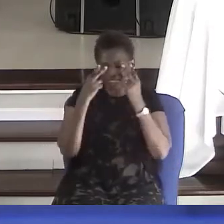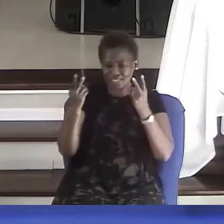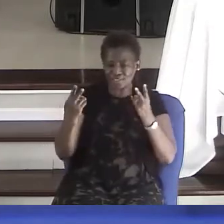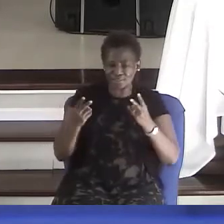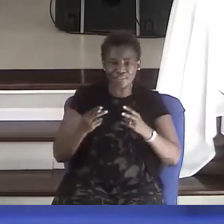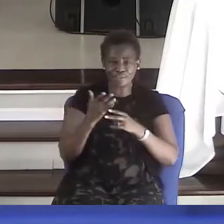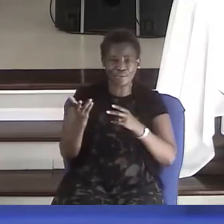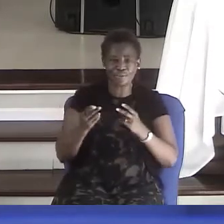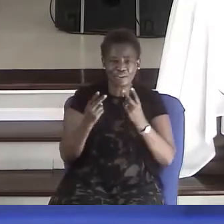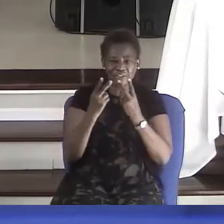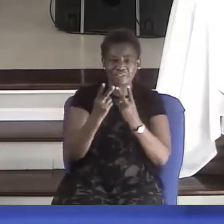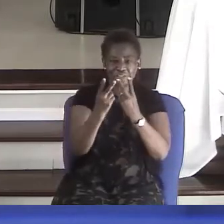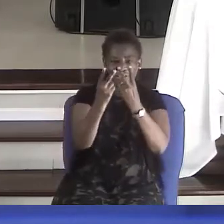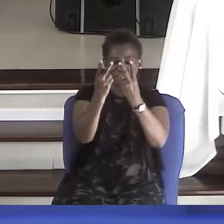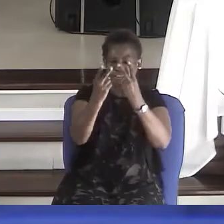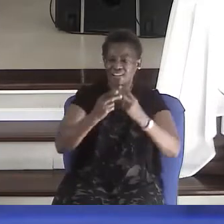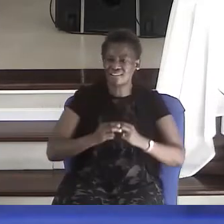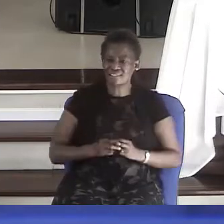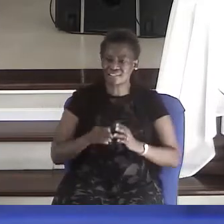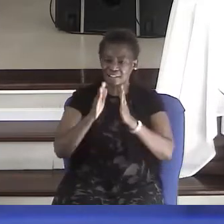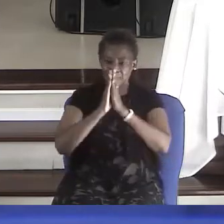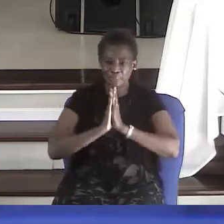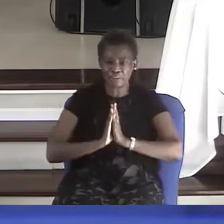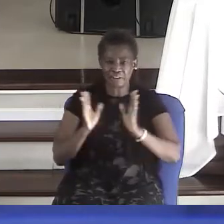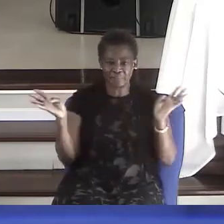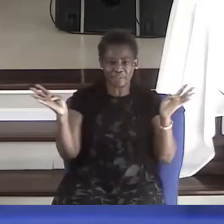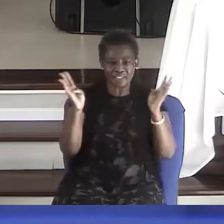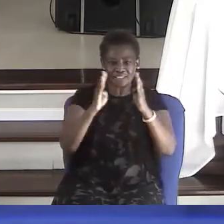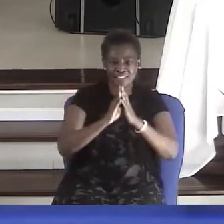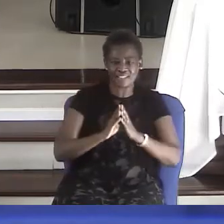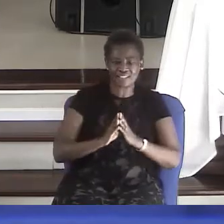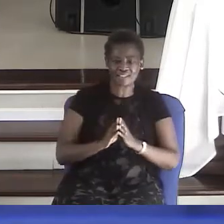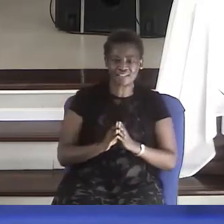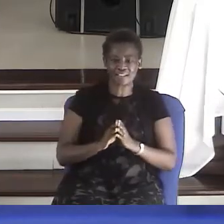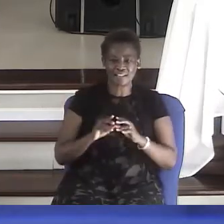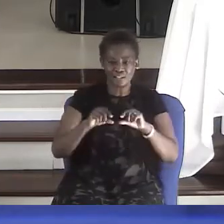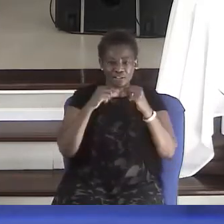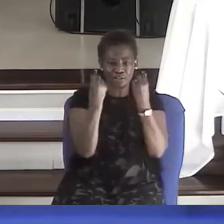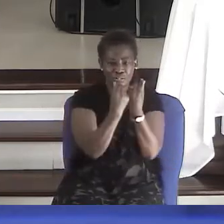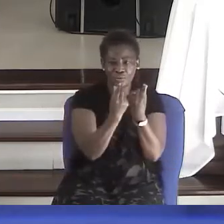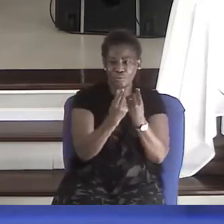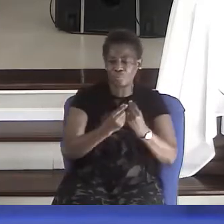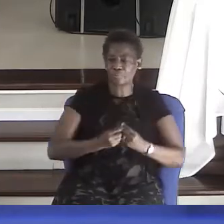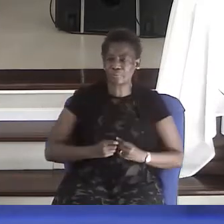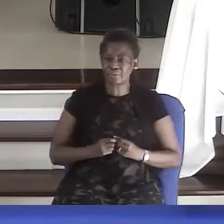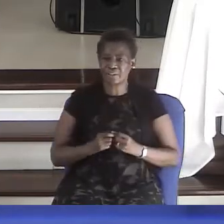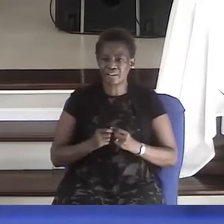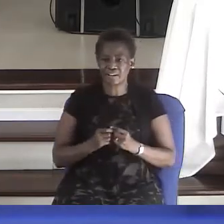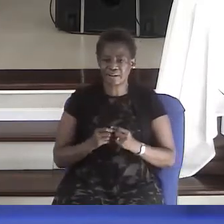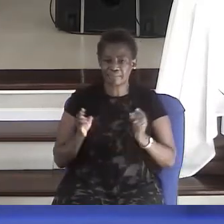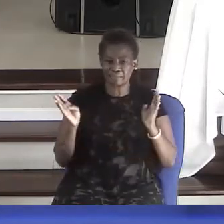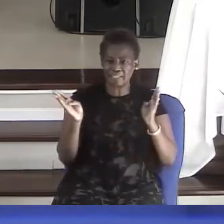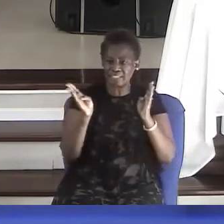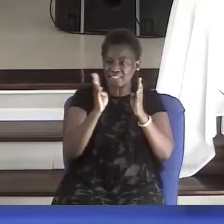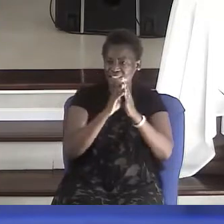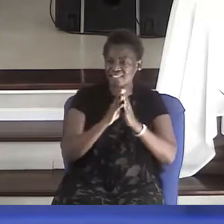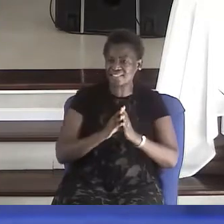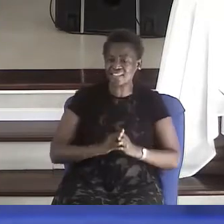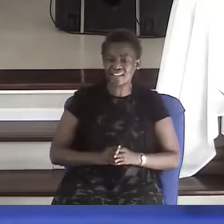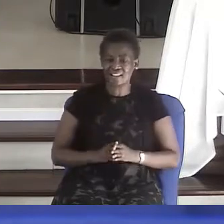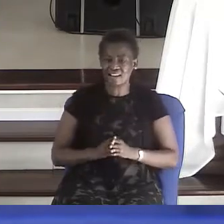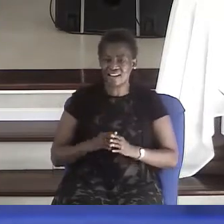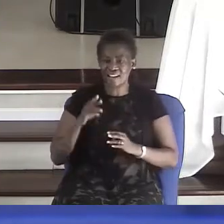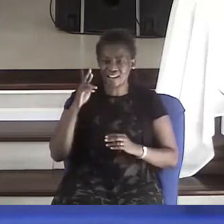prayer meetings, prayer cells, and so on. I realize some of the funeral dates are clashing.